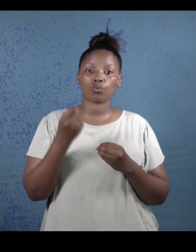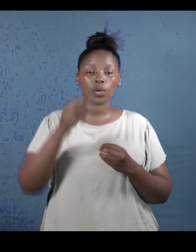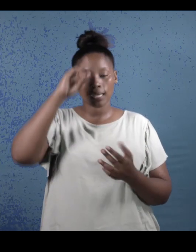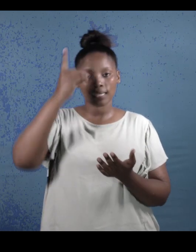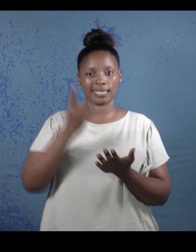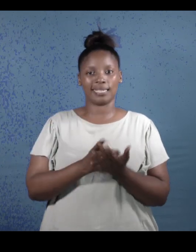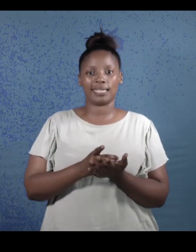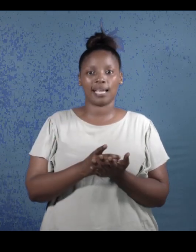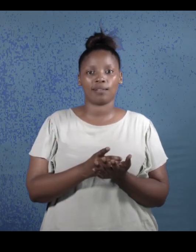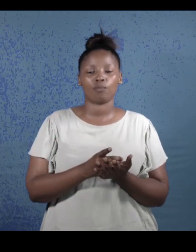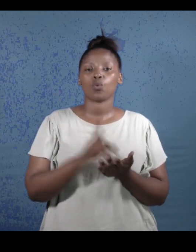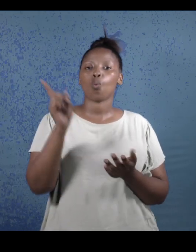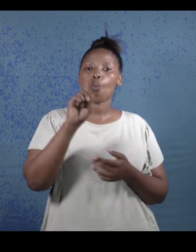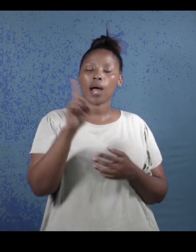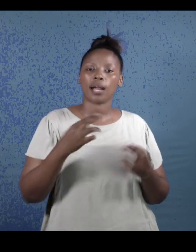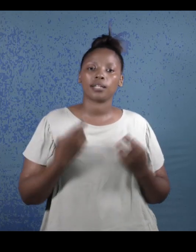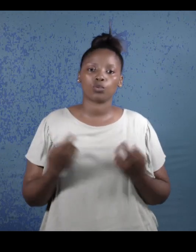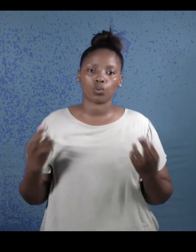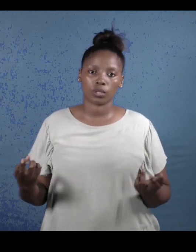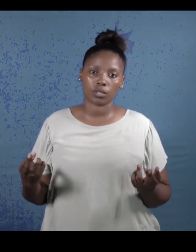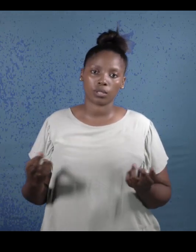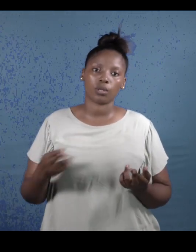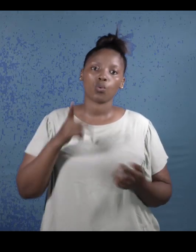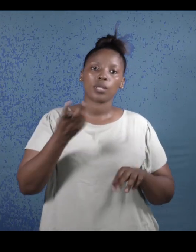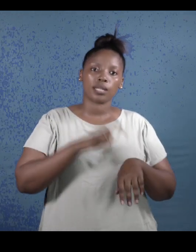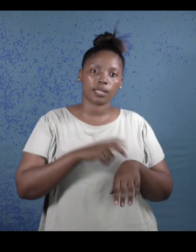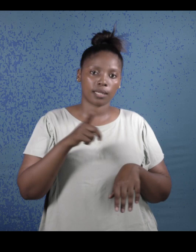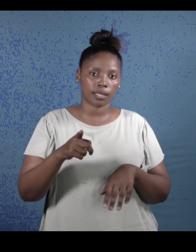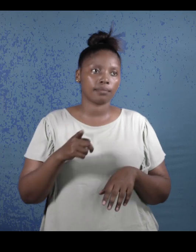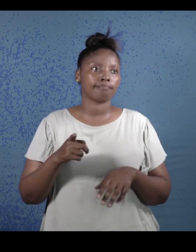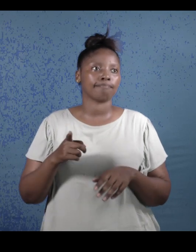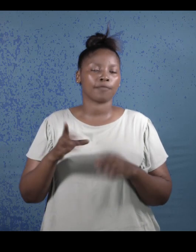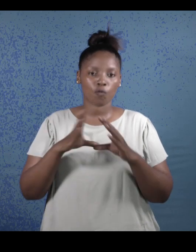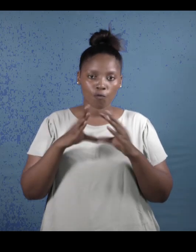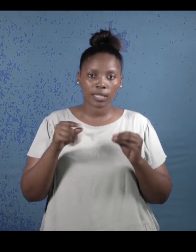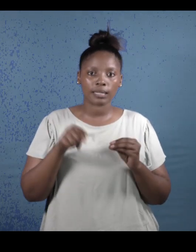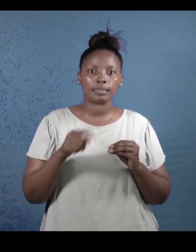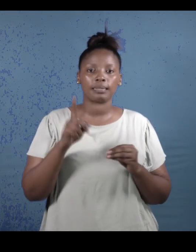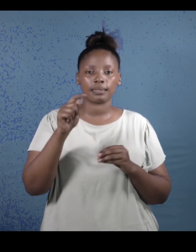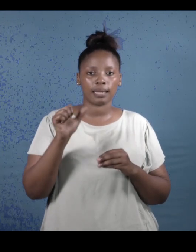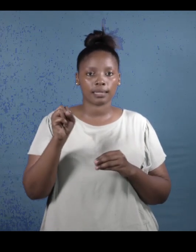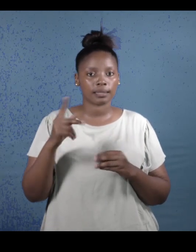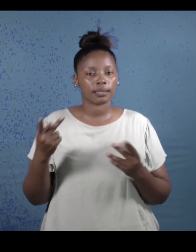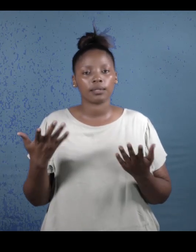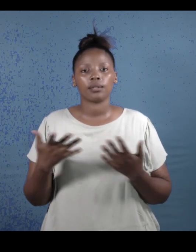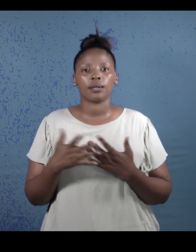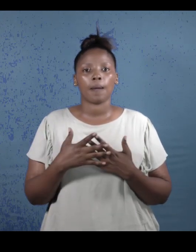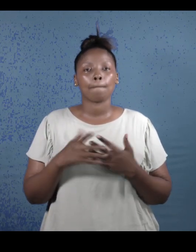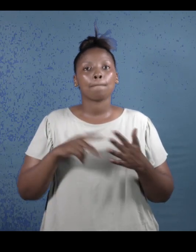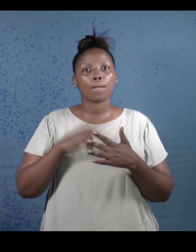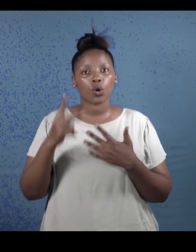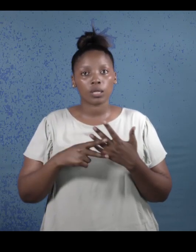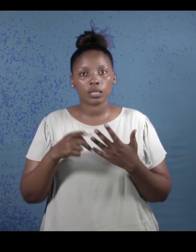decide what resources you will need to accomplish each task. In the project management,